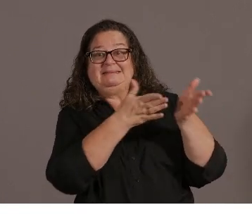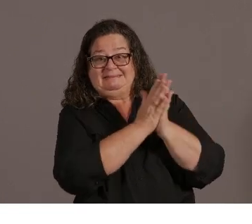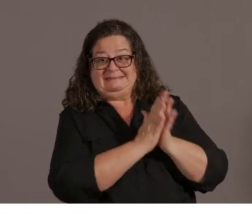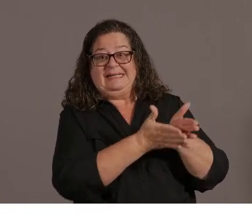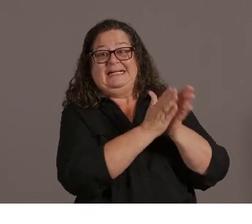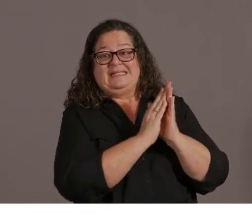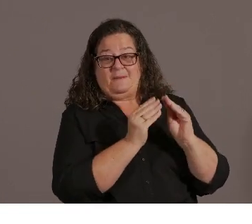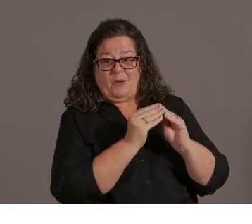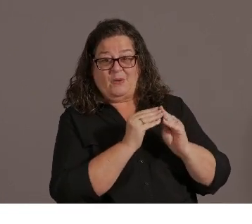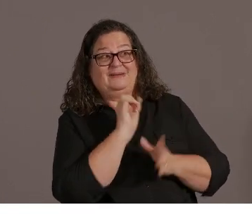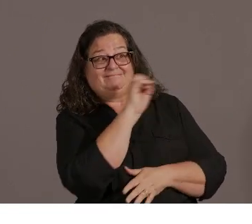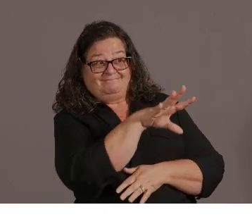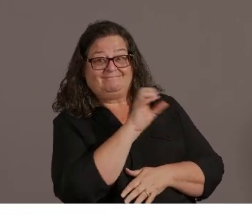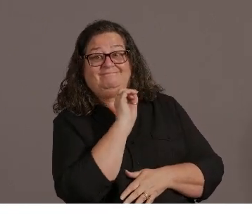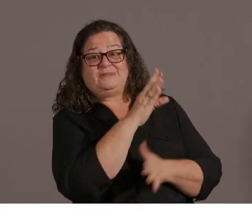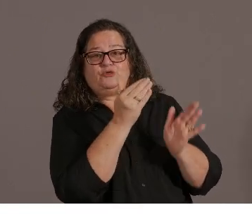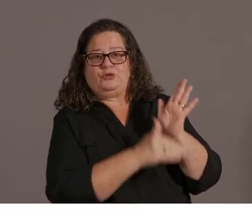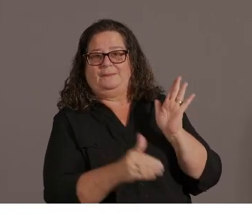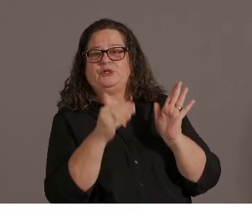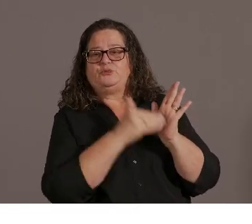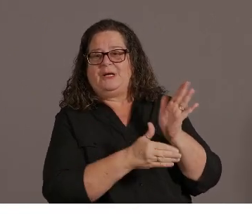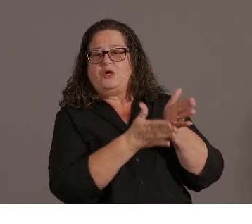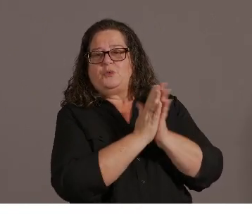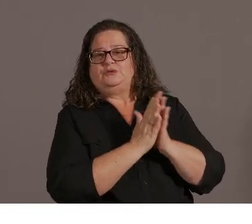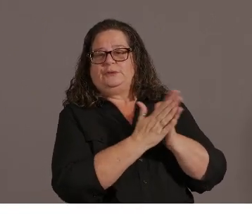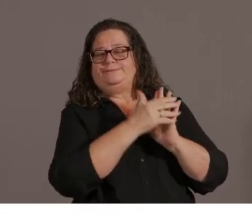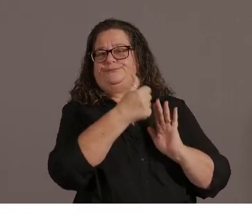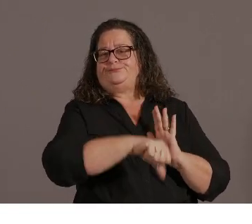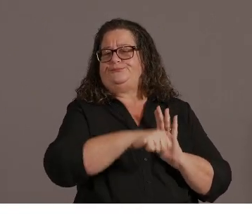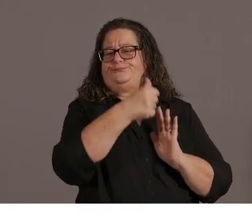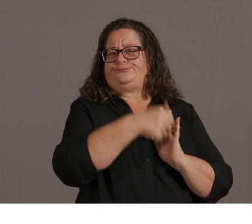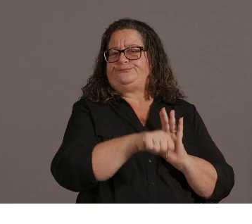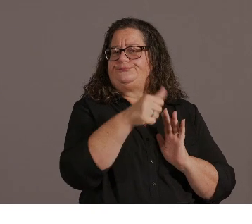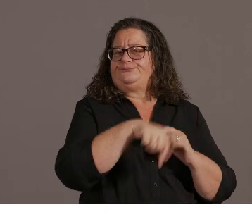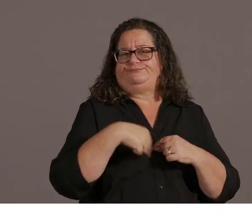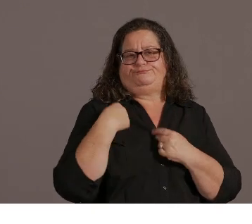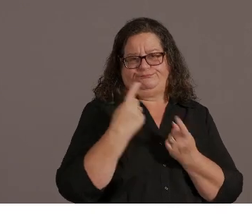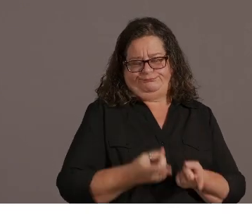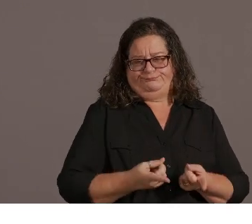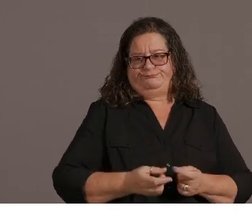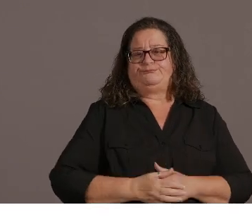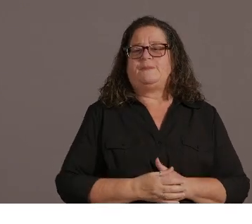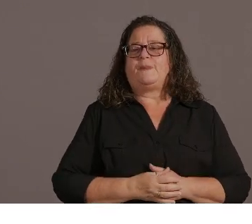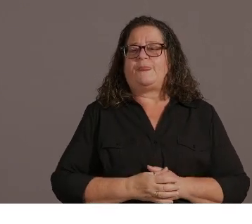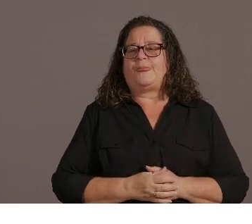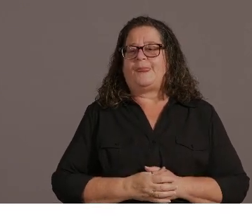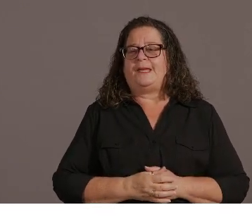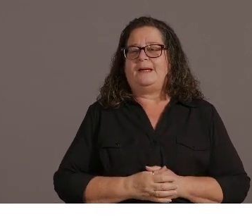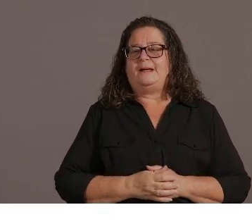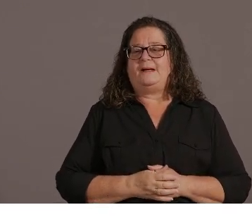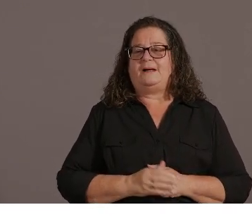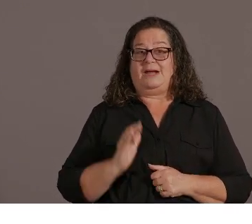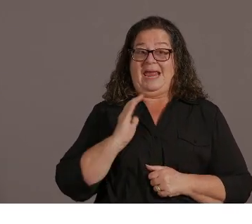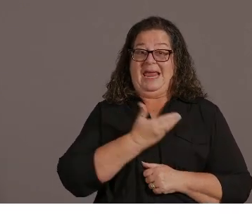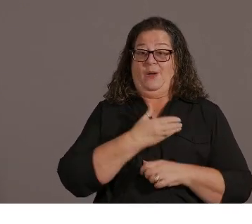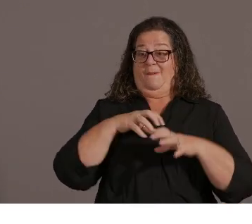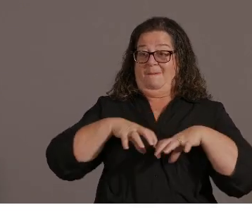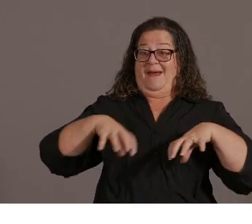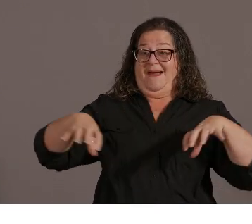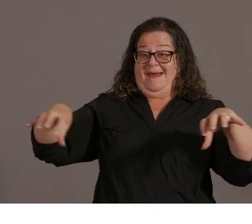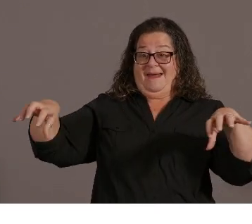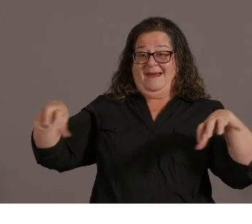denied. So since our sites are sufficiently staffed and resourced, and they've proven to be highly efficient and a